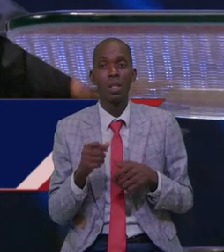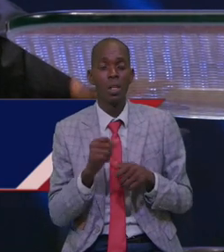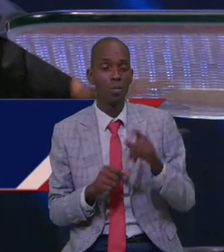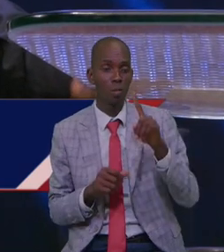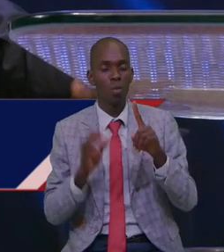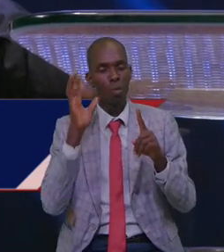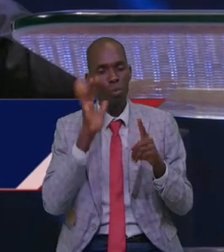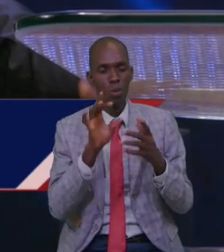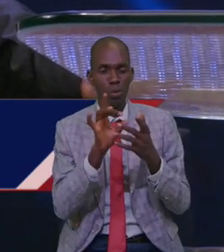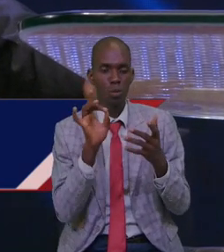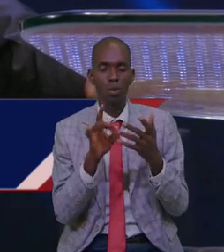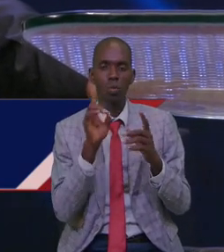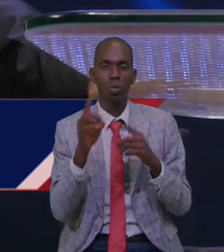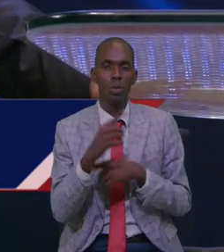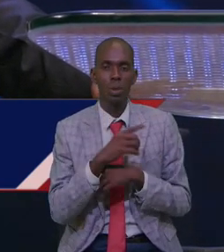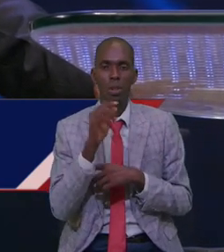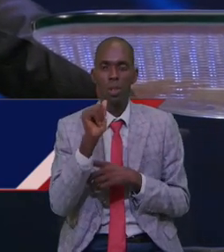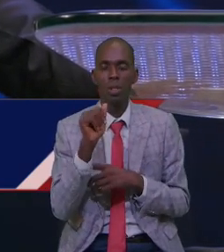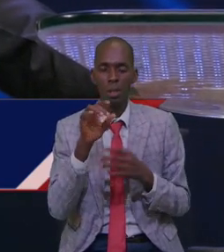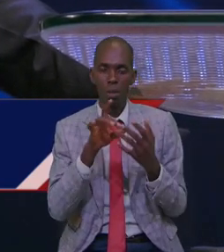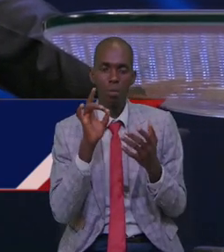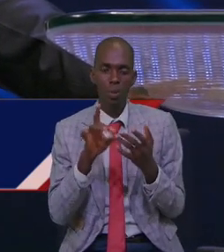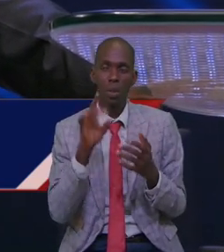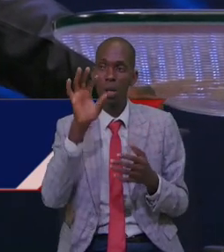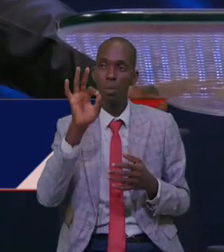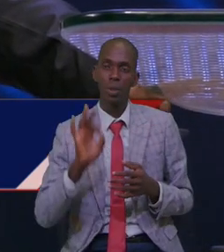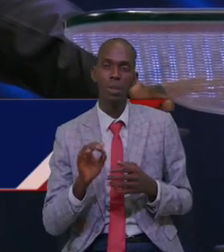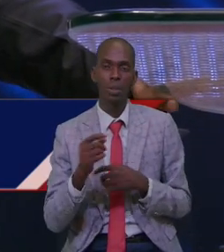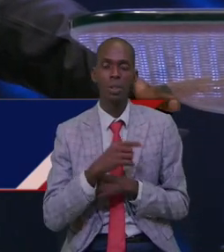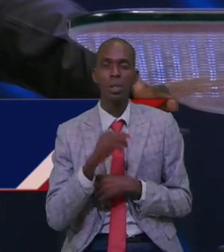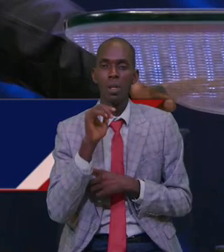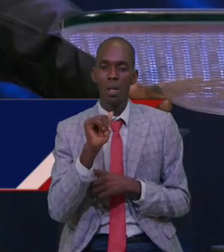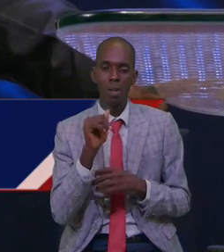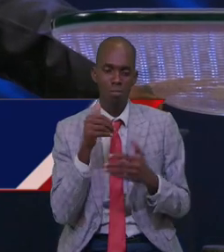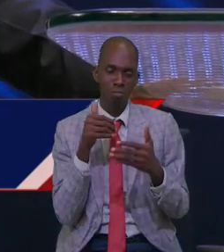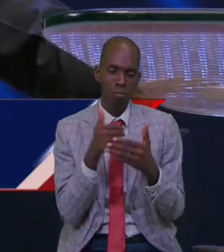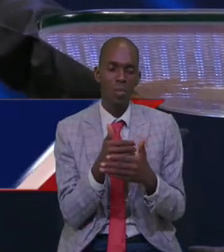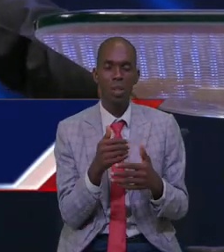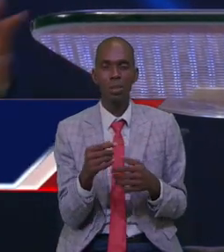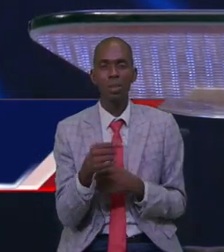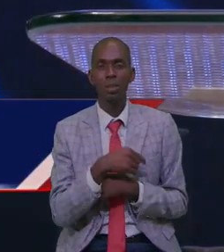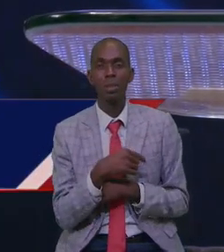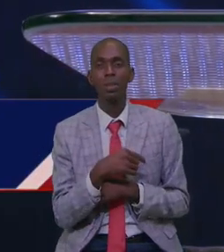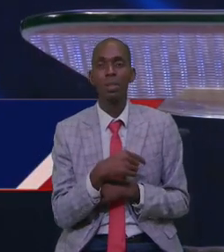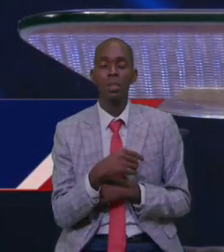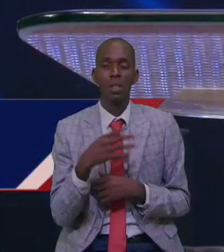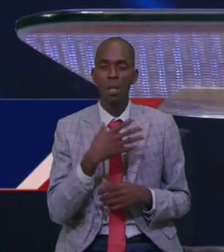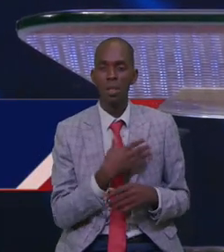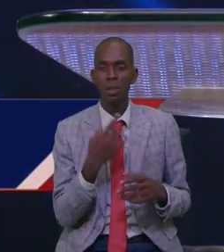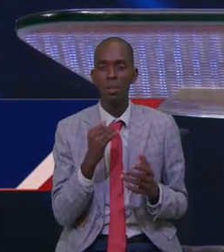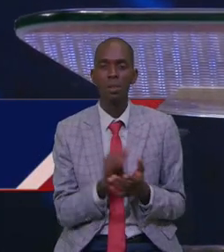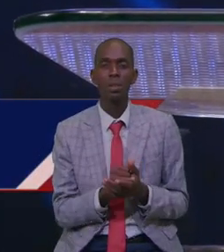day, an appointed day, one day, an approaching day, one day, an appealing day. He says